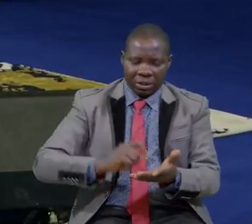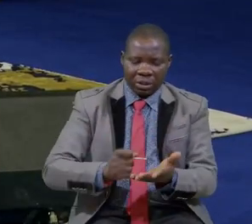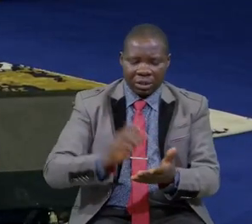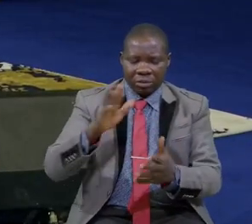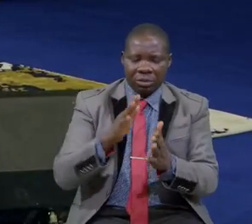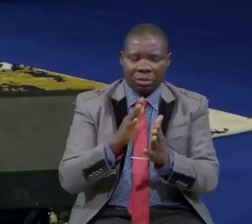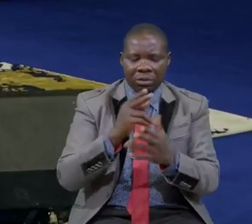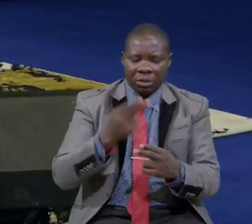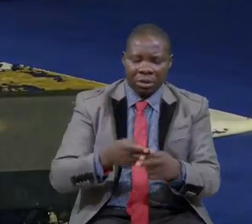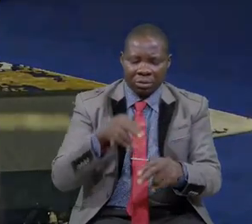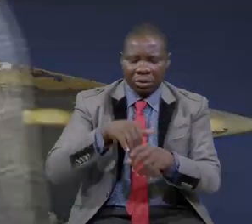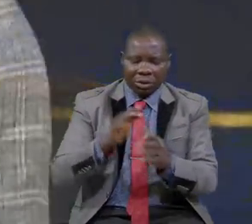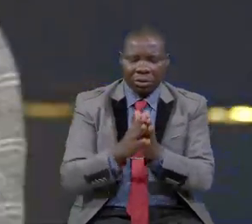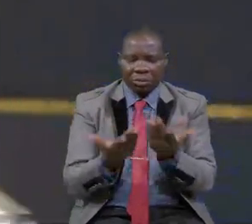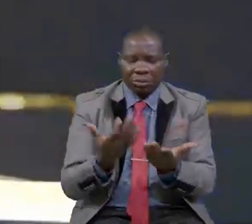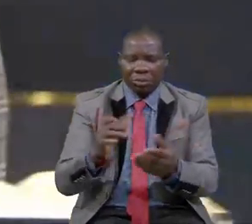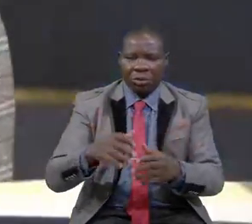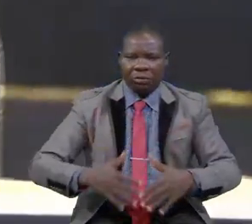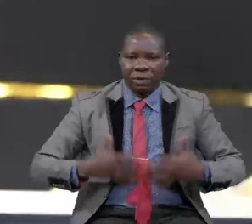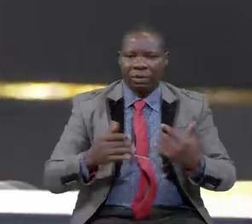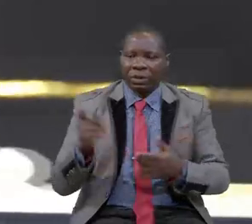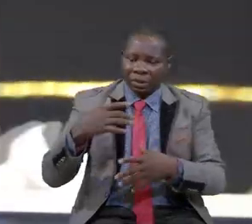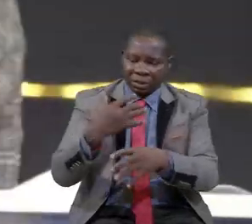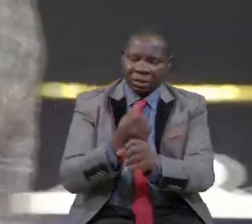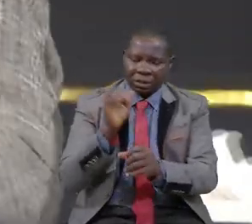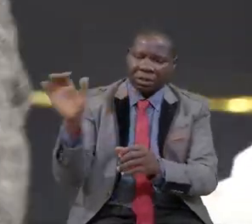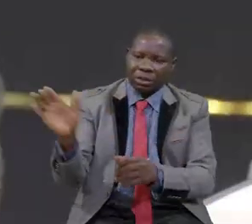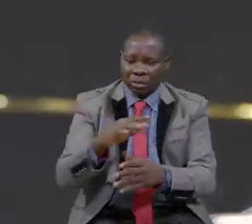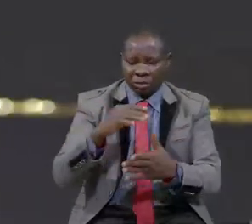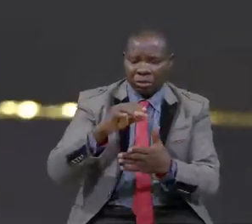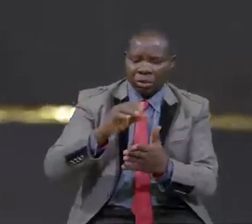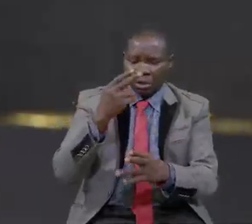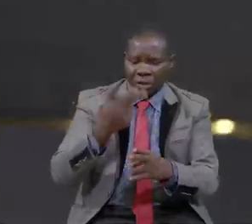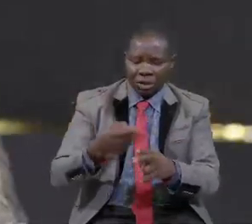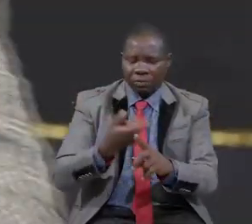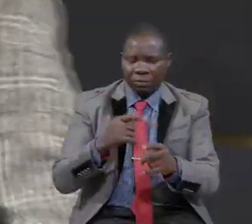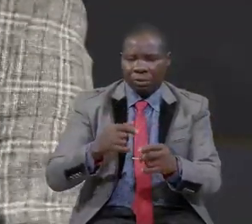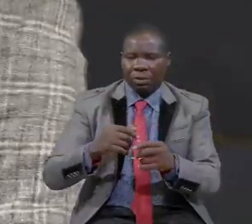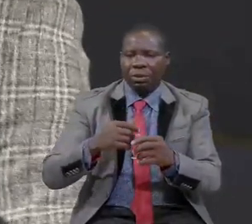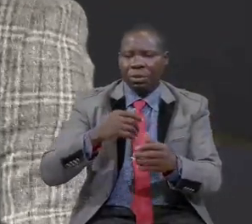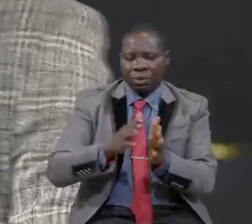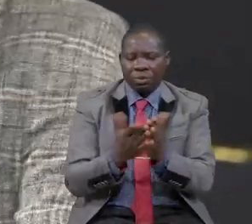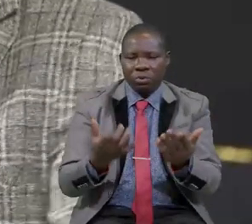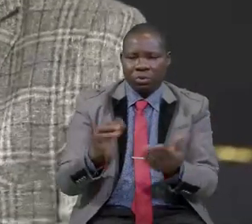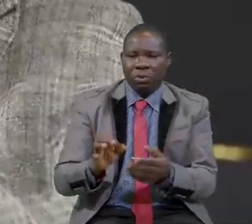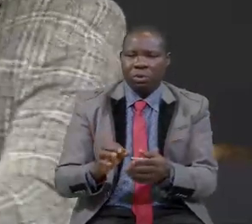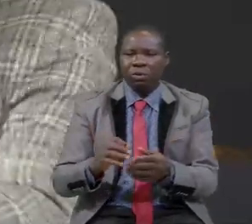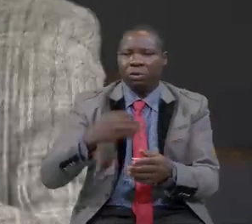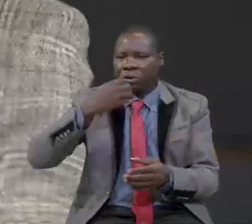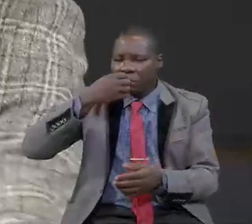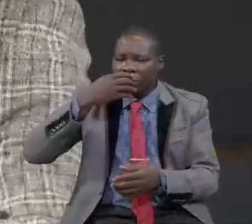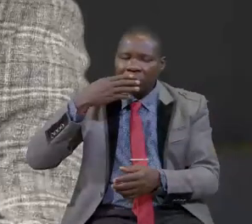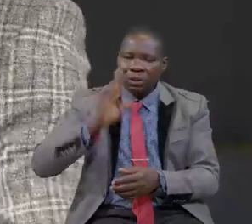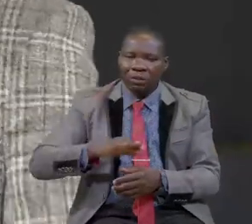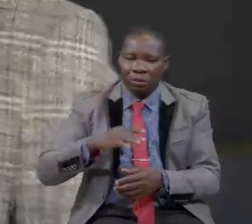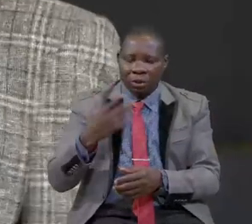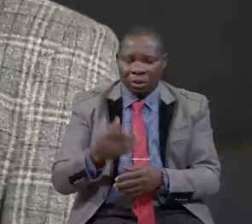the book of licentiousness, the book of the people that give